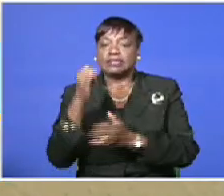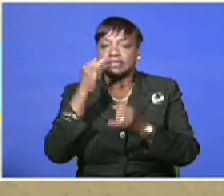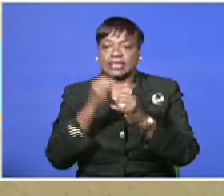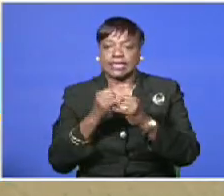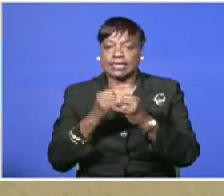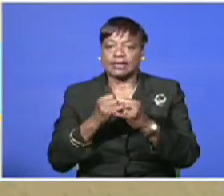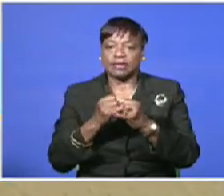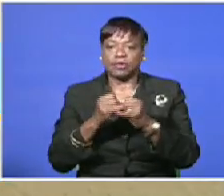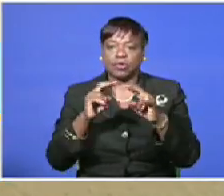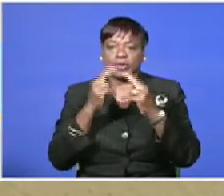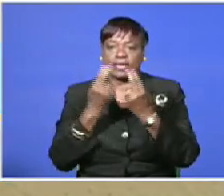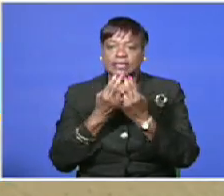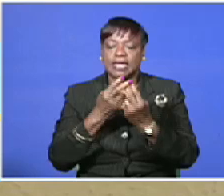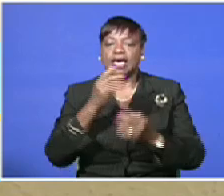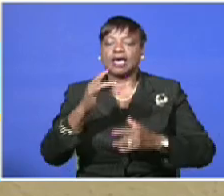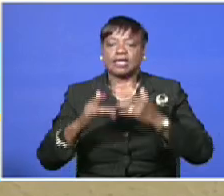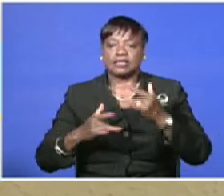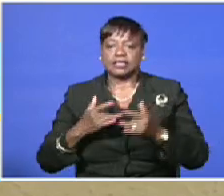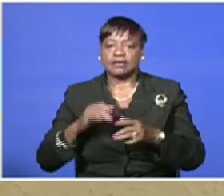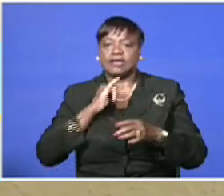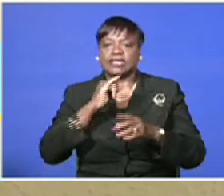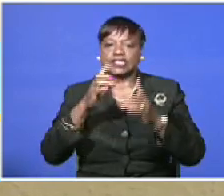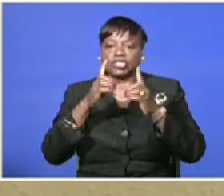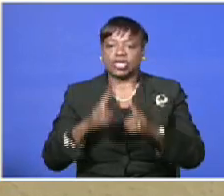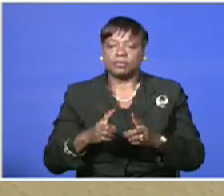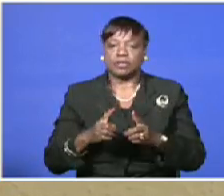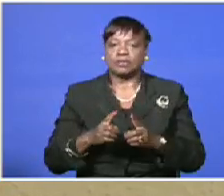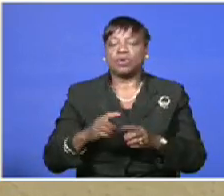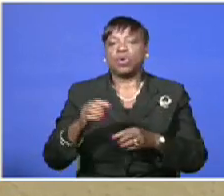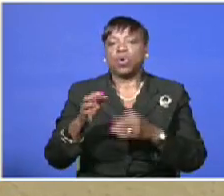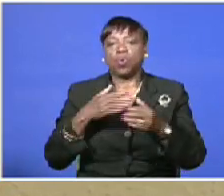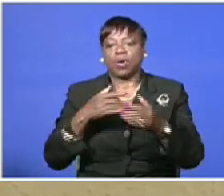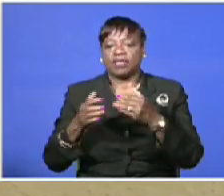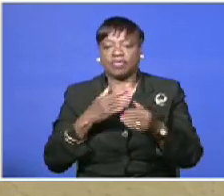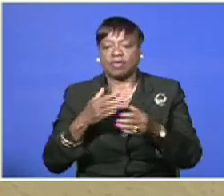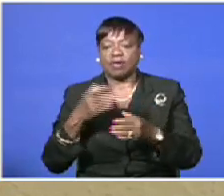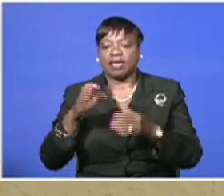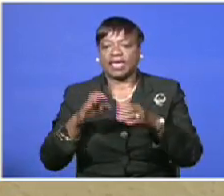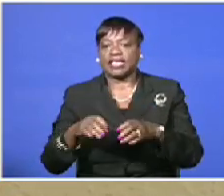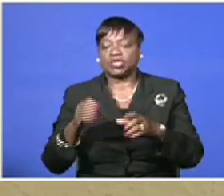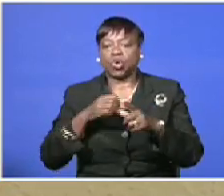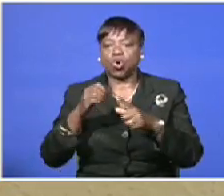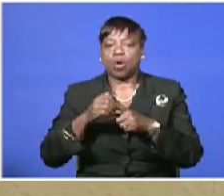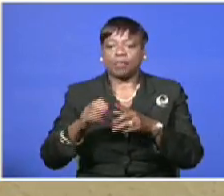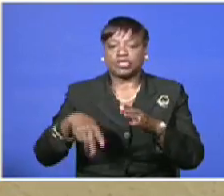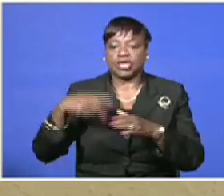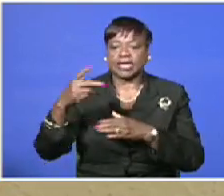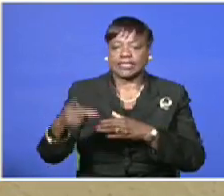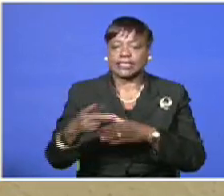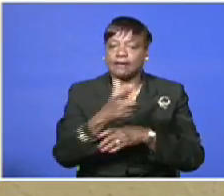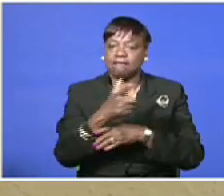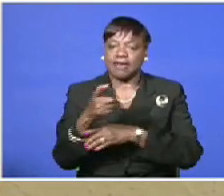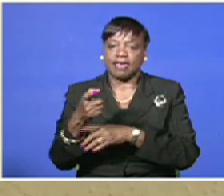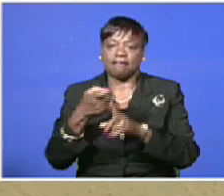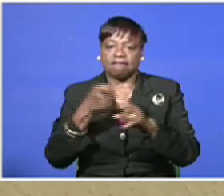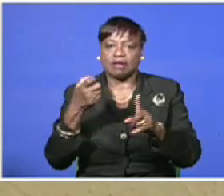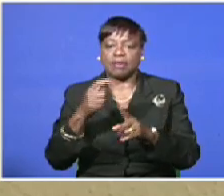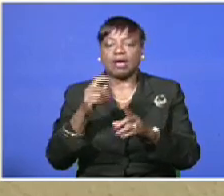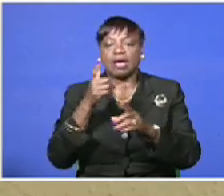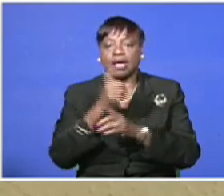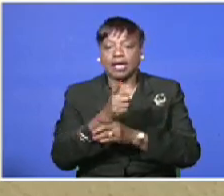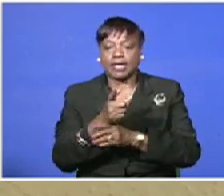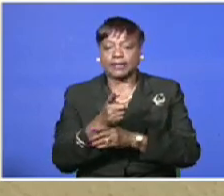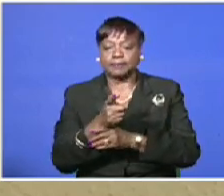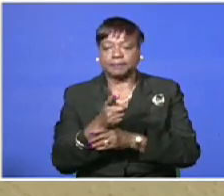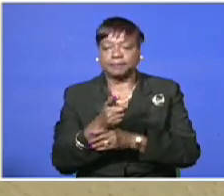Unit's primary concern is to determine whether a particular cartridge case or projectile was fired from a particular gun.